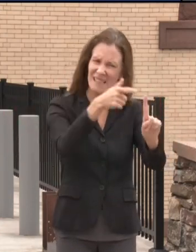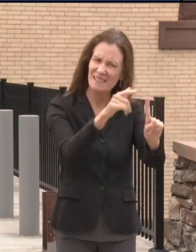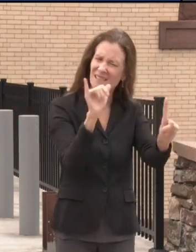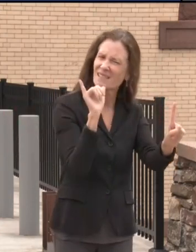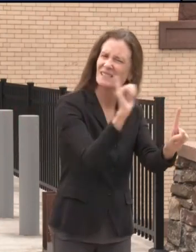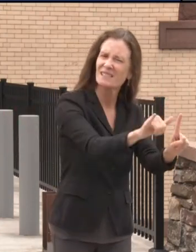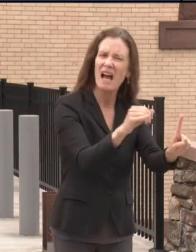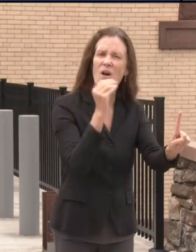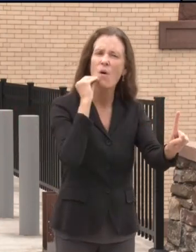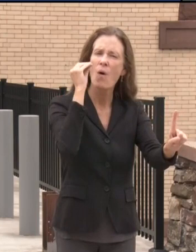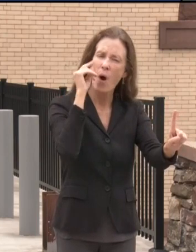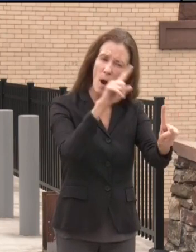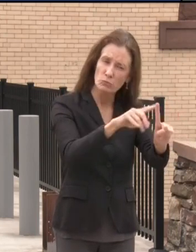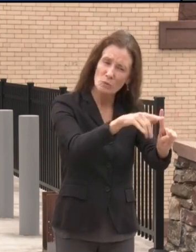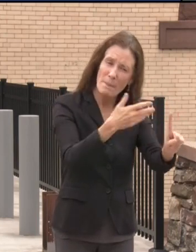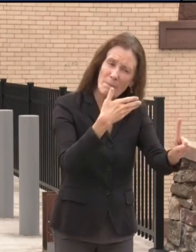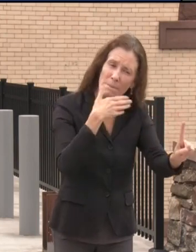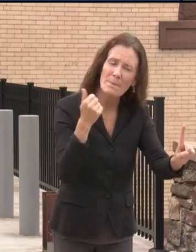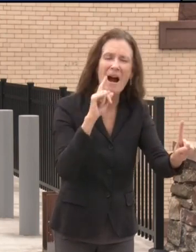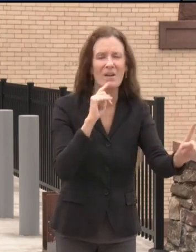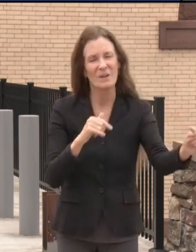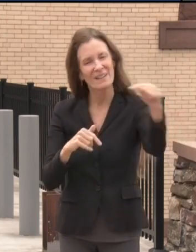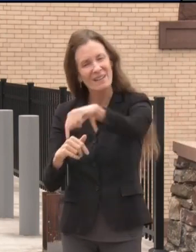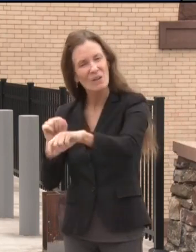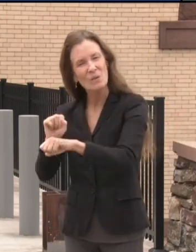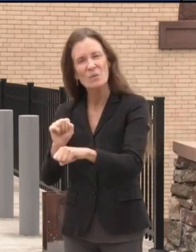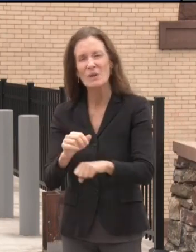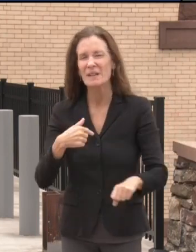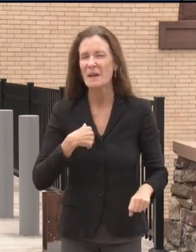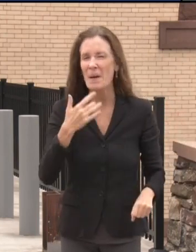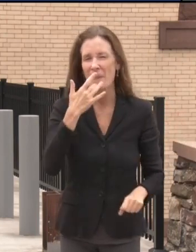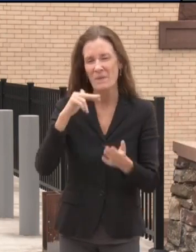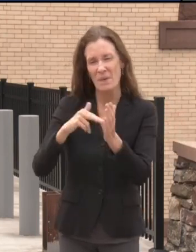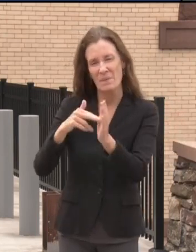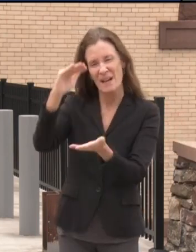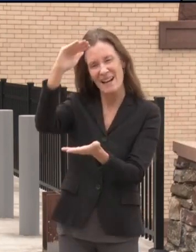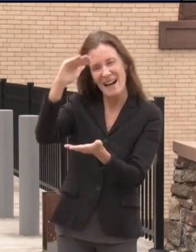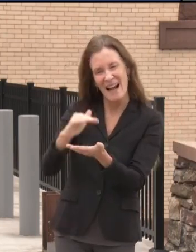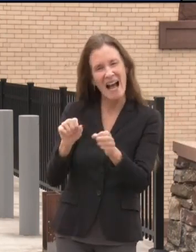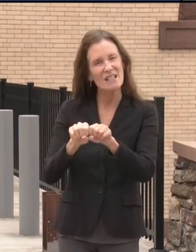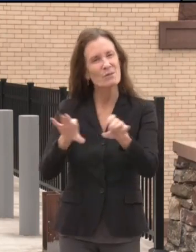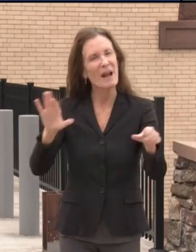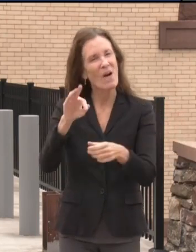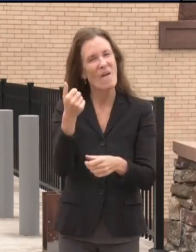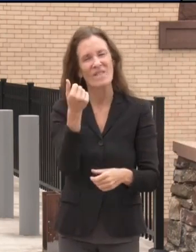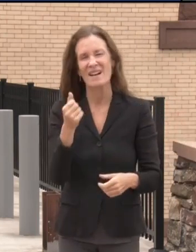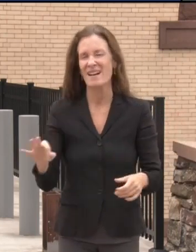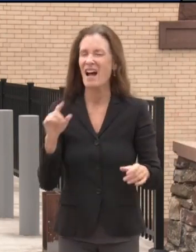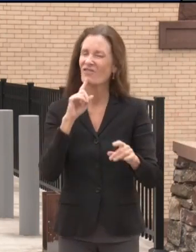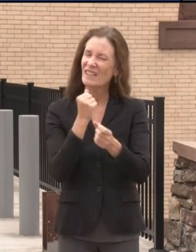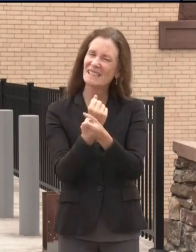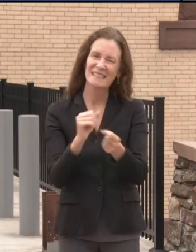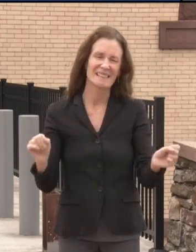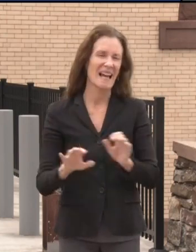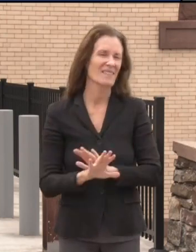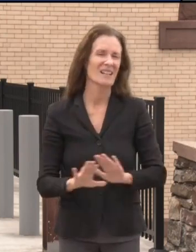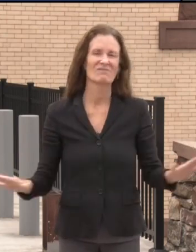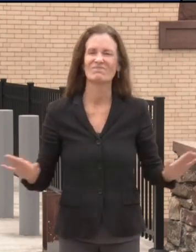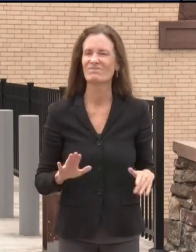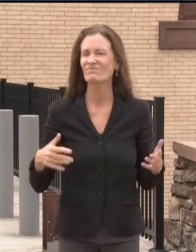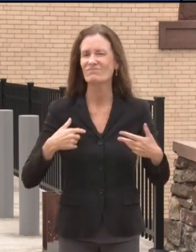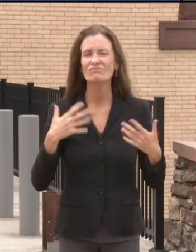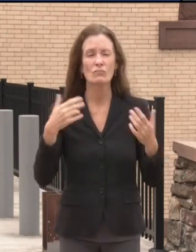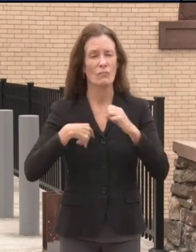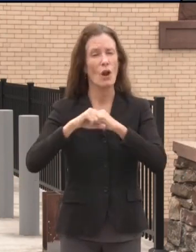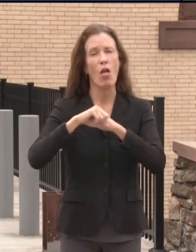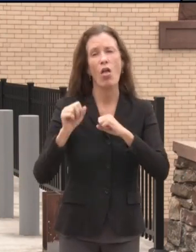get themselves healthy, and get their community safer and stronger as a result. Without any further ado, I'm going to ask